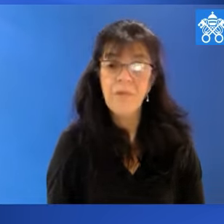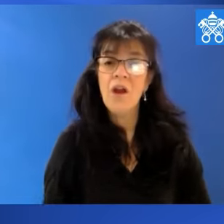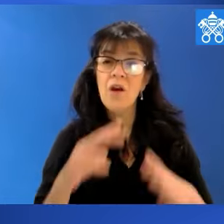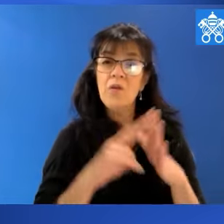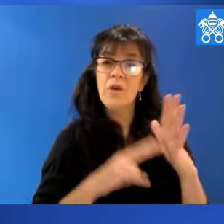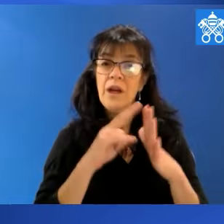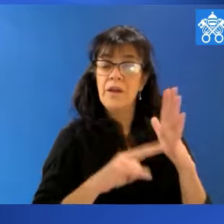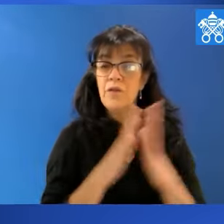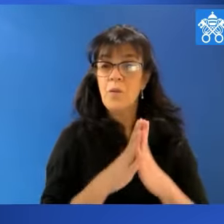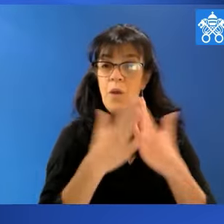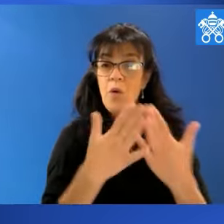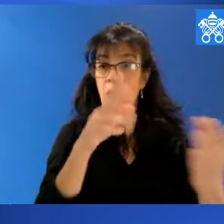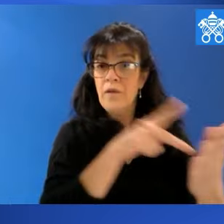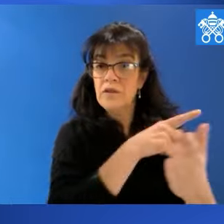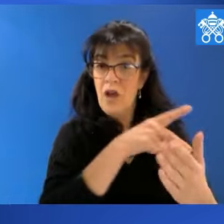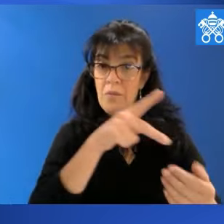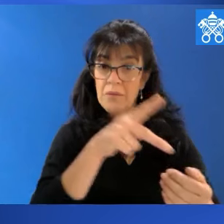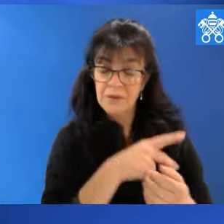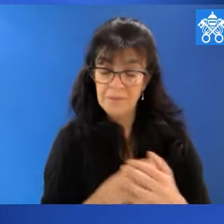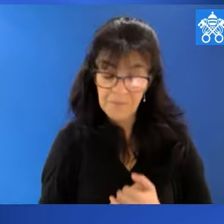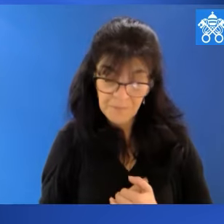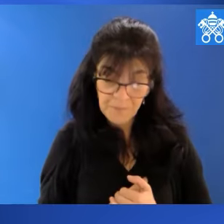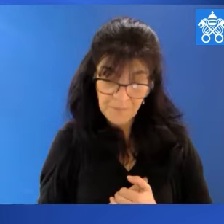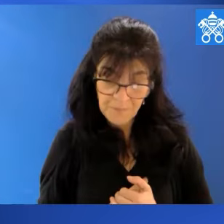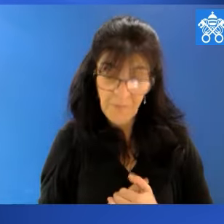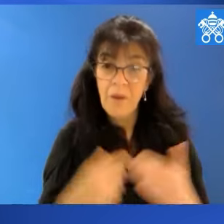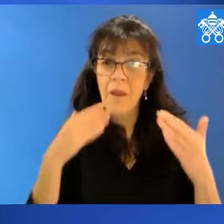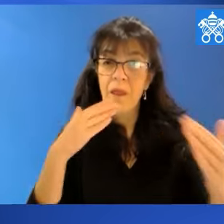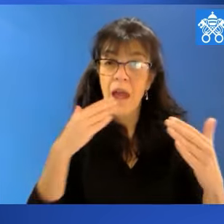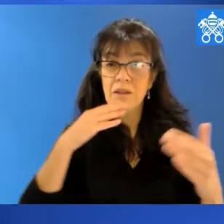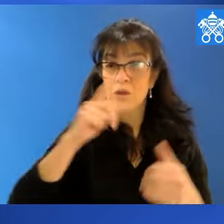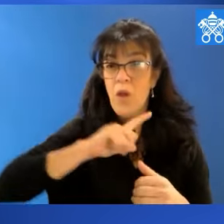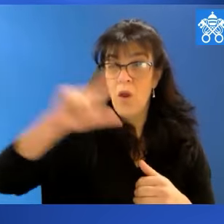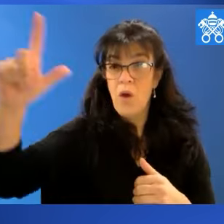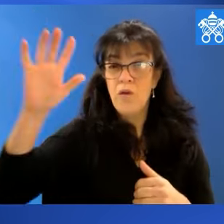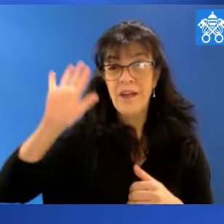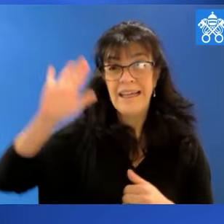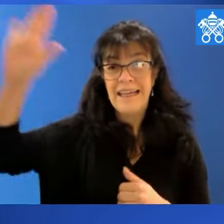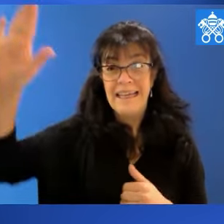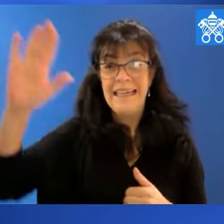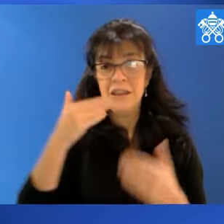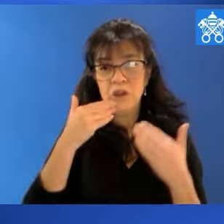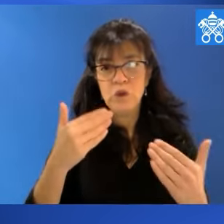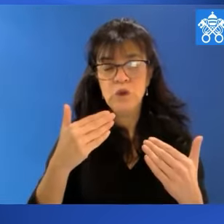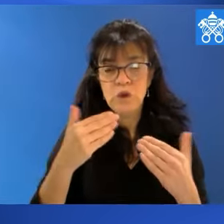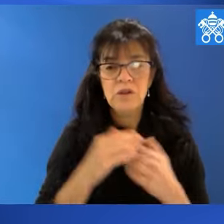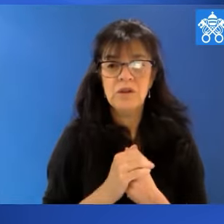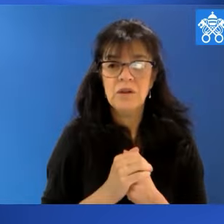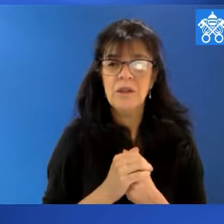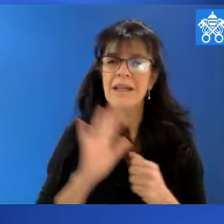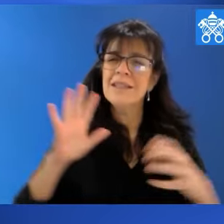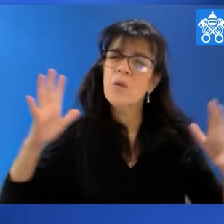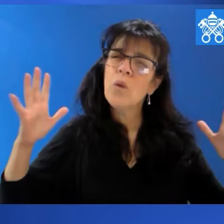A reading from the book of Psalms. Give thanks to the Lord, for he is good, for his